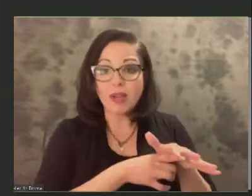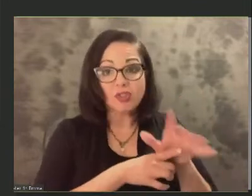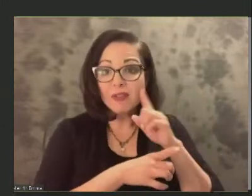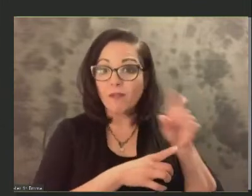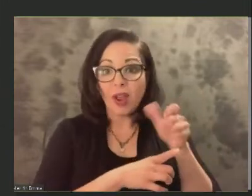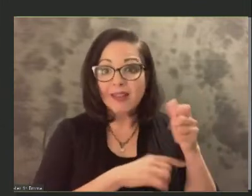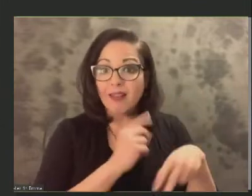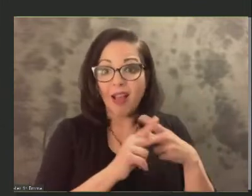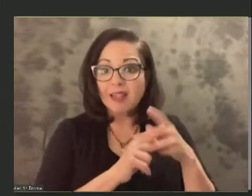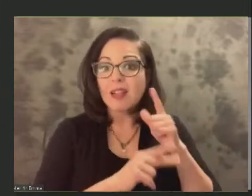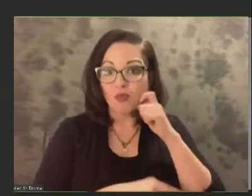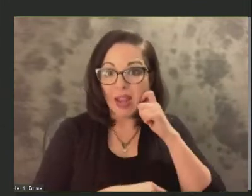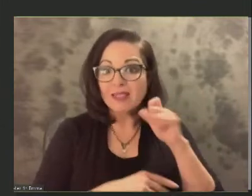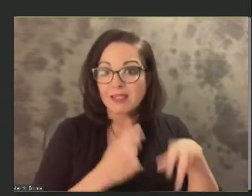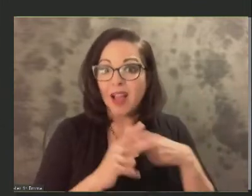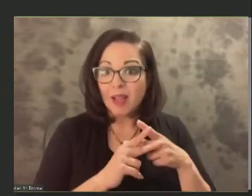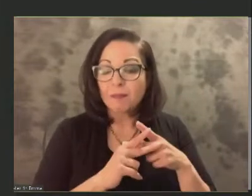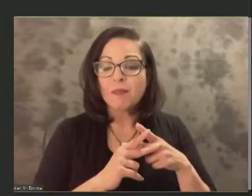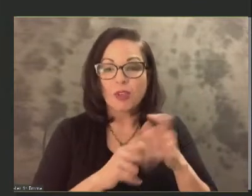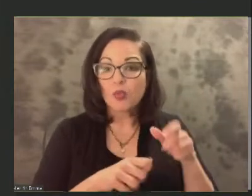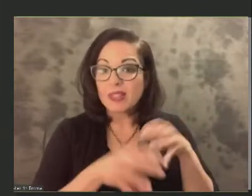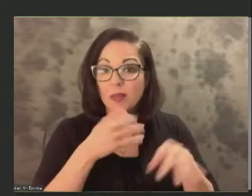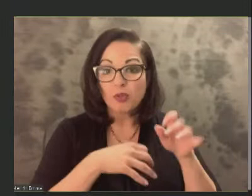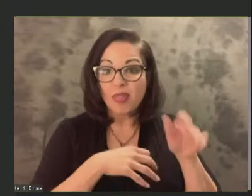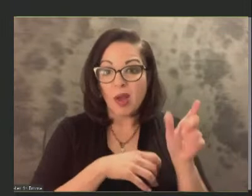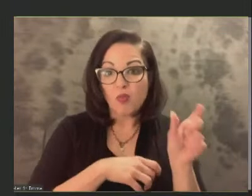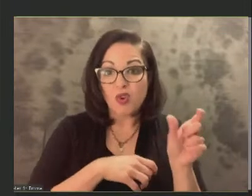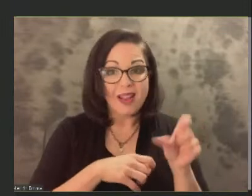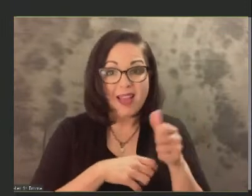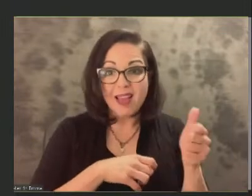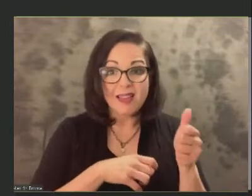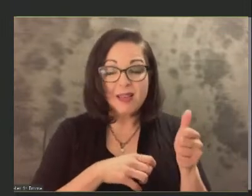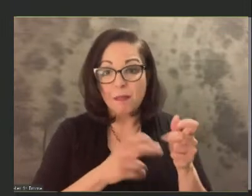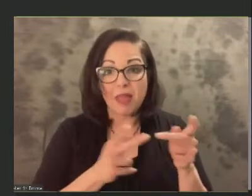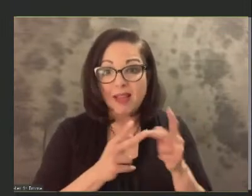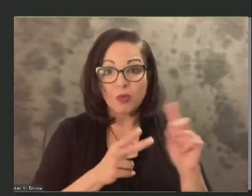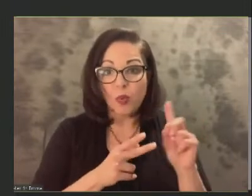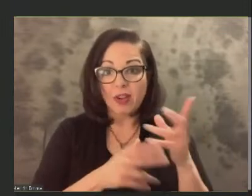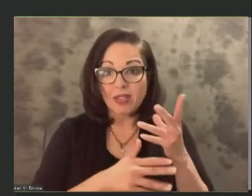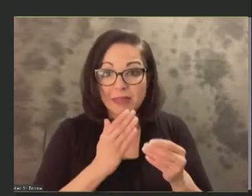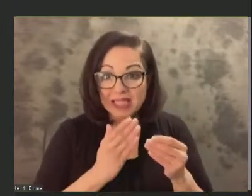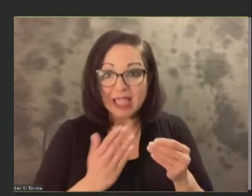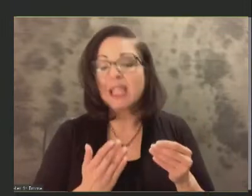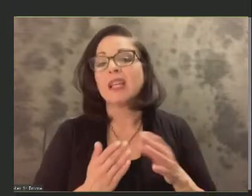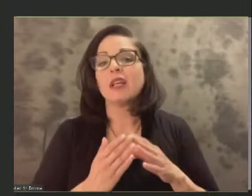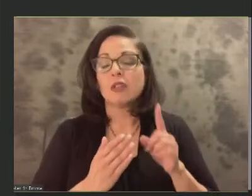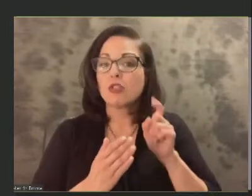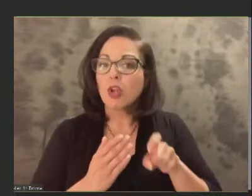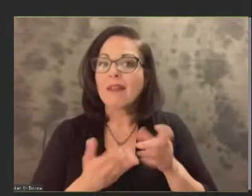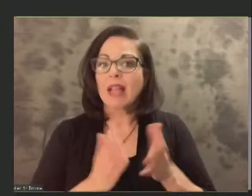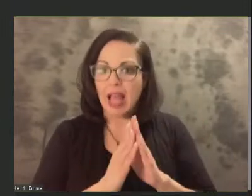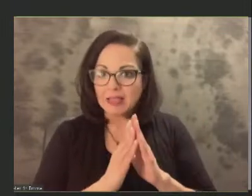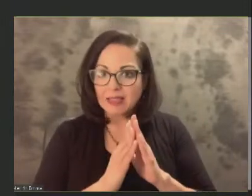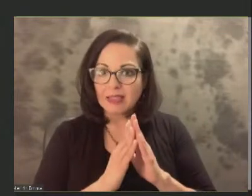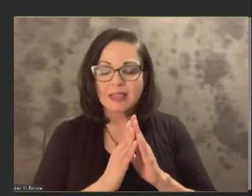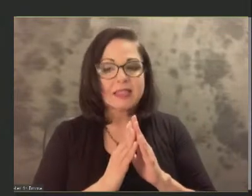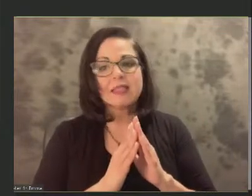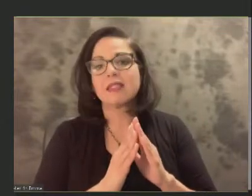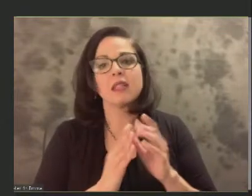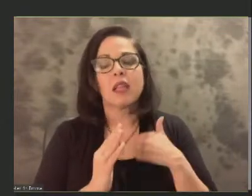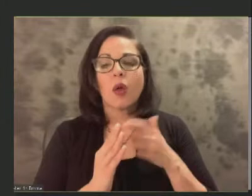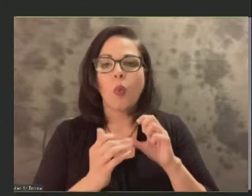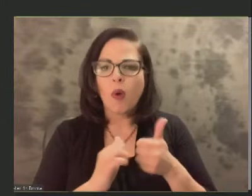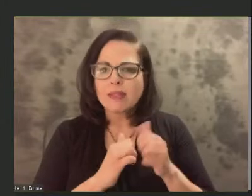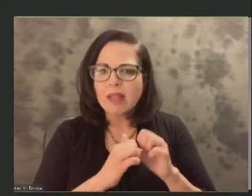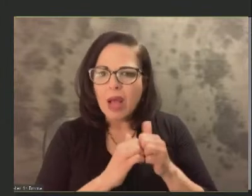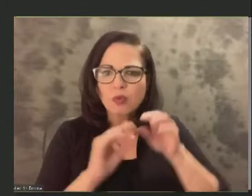missing that data in there. So data is missing. It's sometimes because it's not asked. So we have to make sure it's asked. You know, there are ways to put it in, to